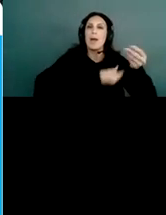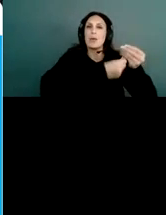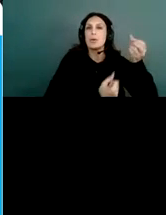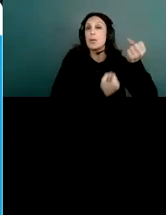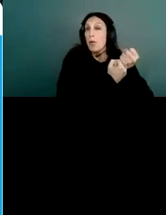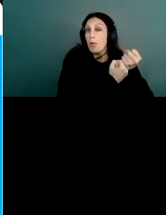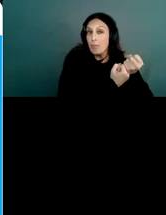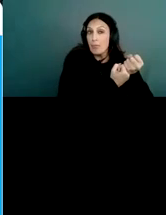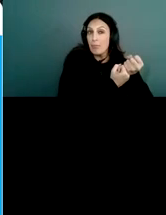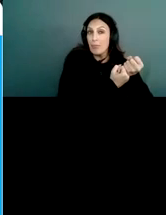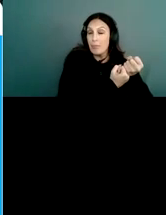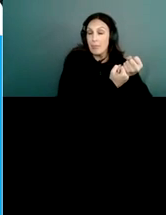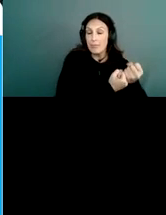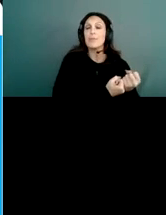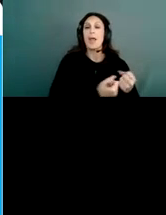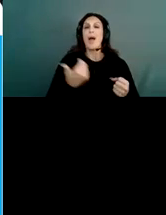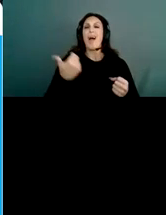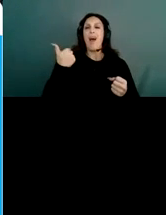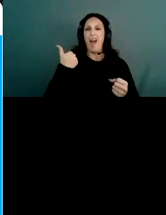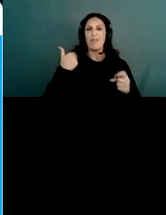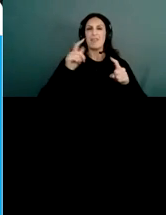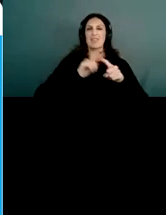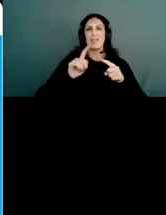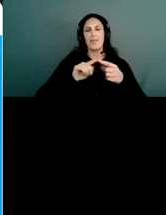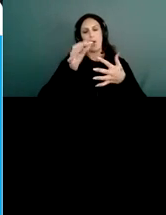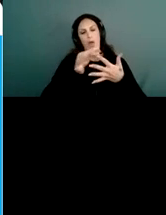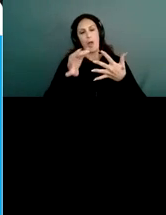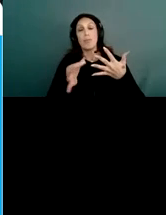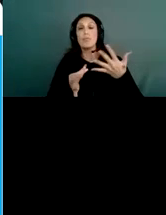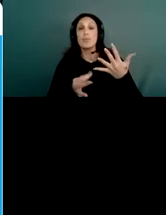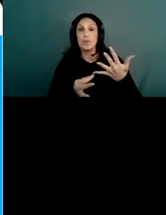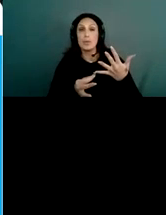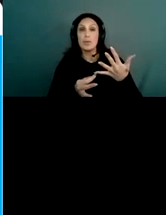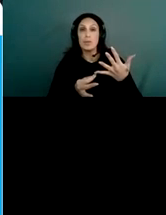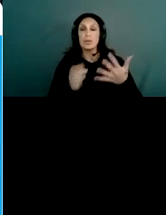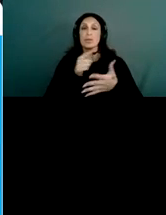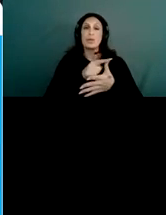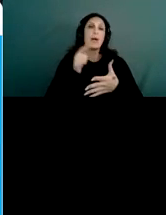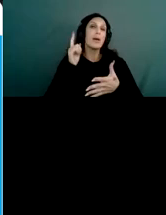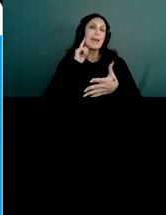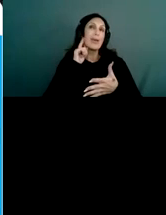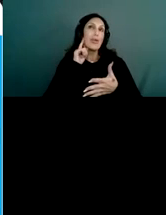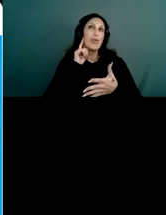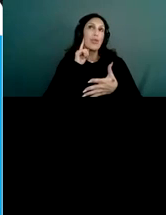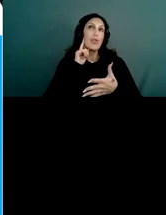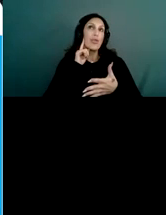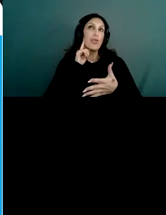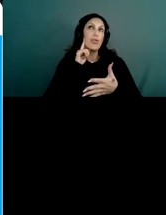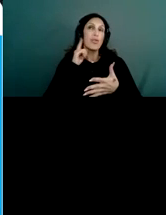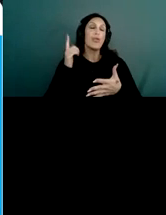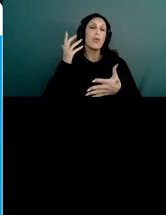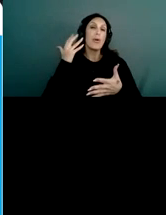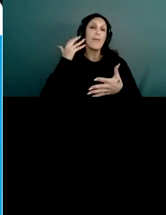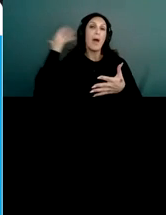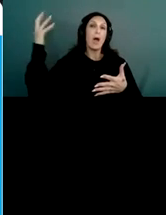the Directions button, which replays the directions for the activity, and the Exit button, which will bring students back to